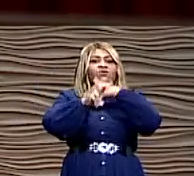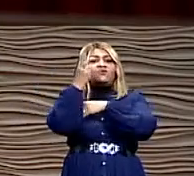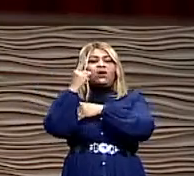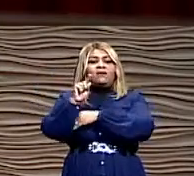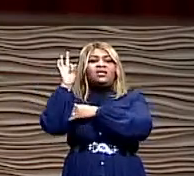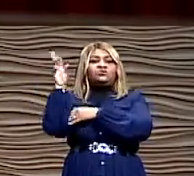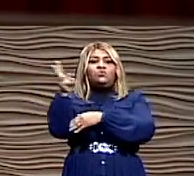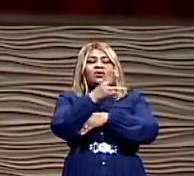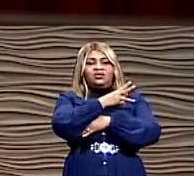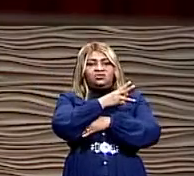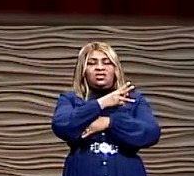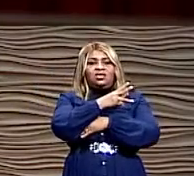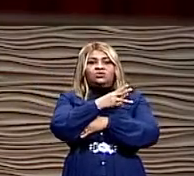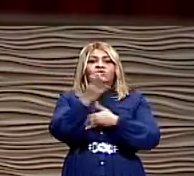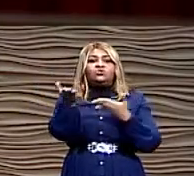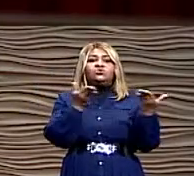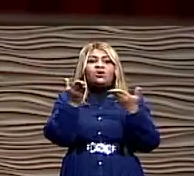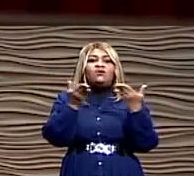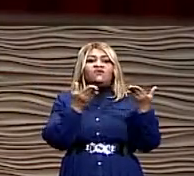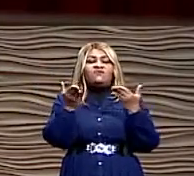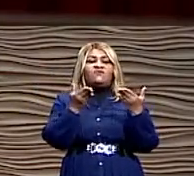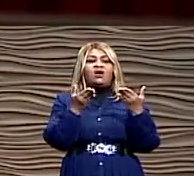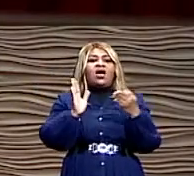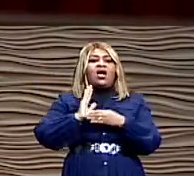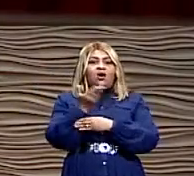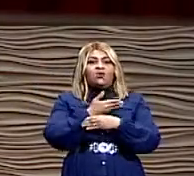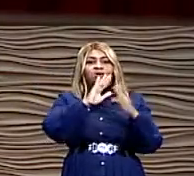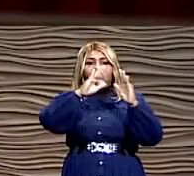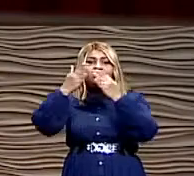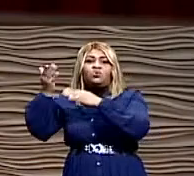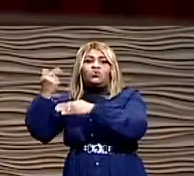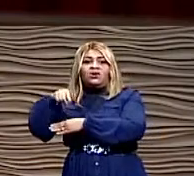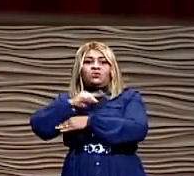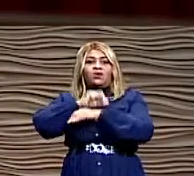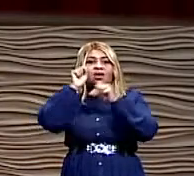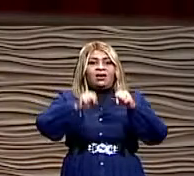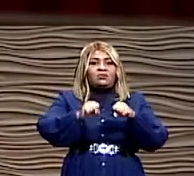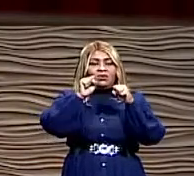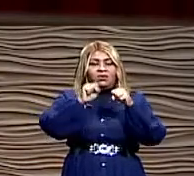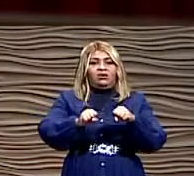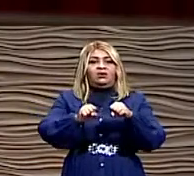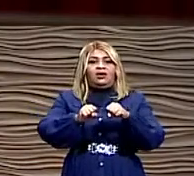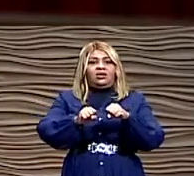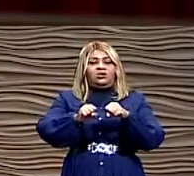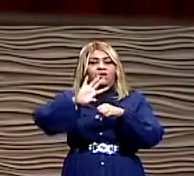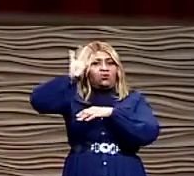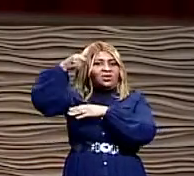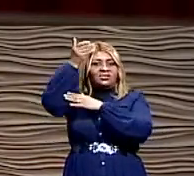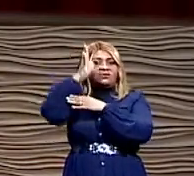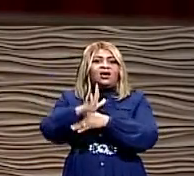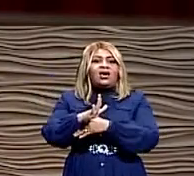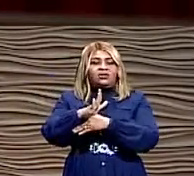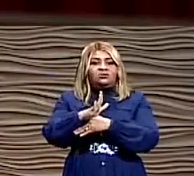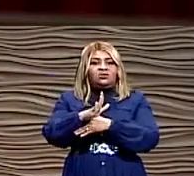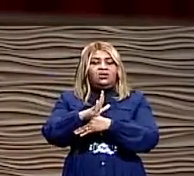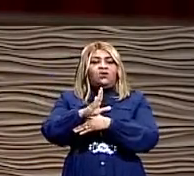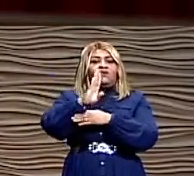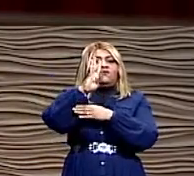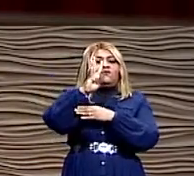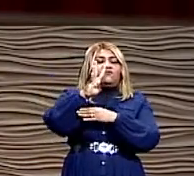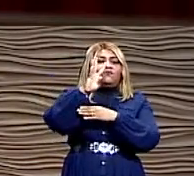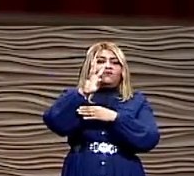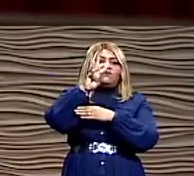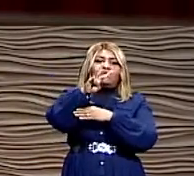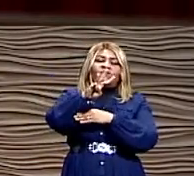our community. And we were able, by the grace of God, to distribute over 4,200 cases